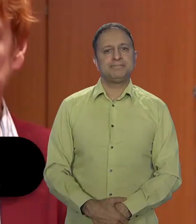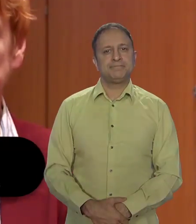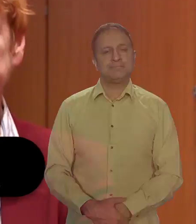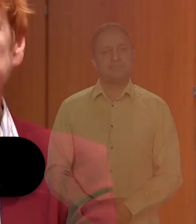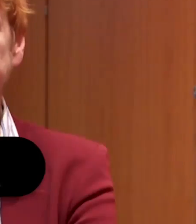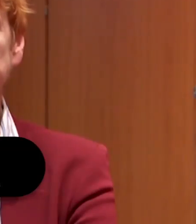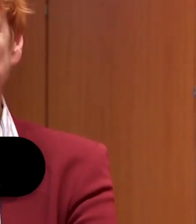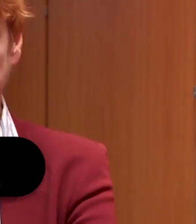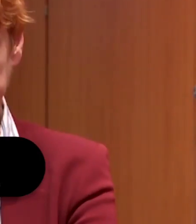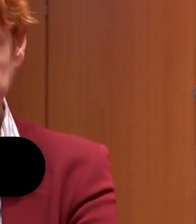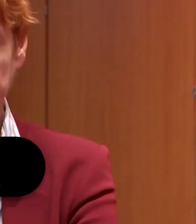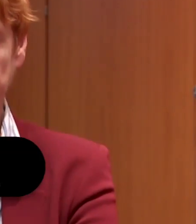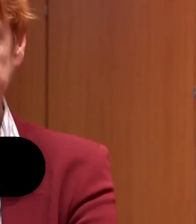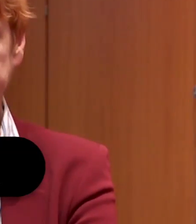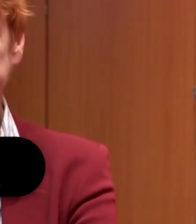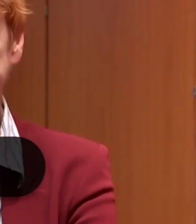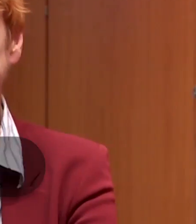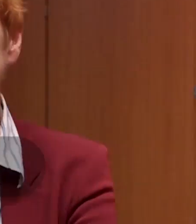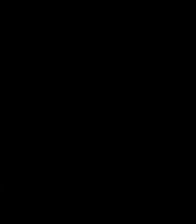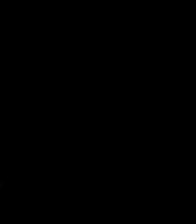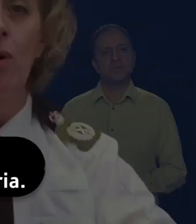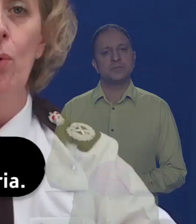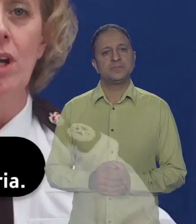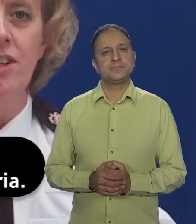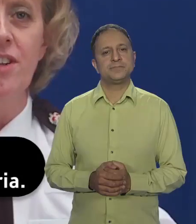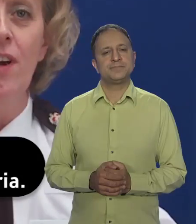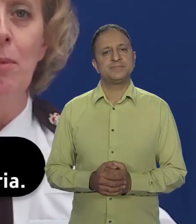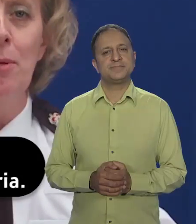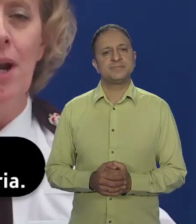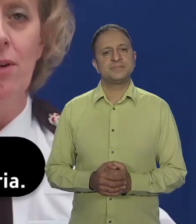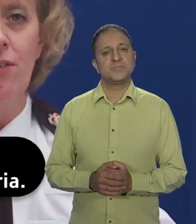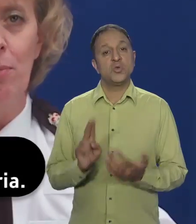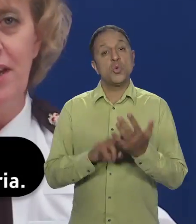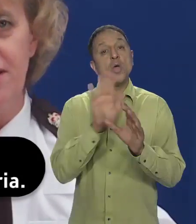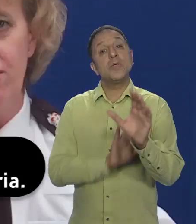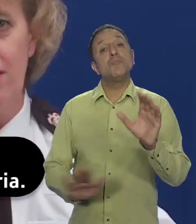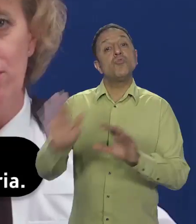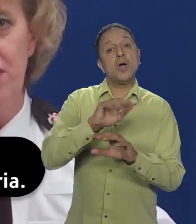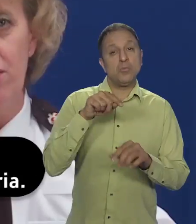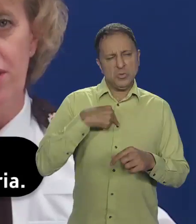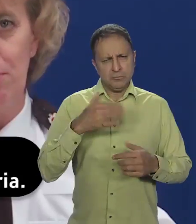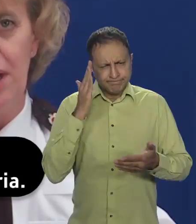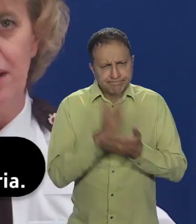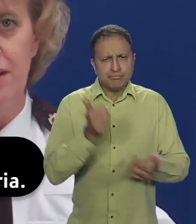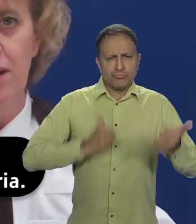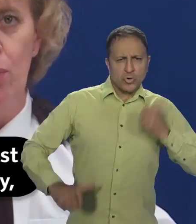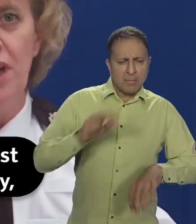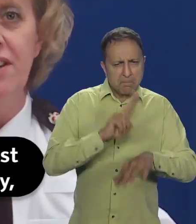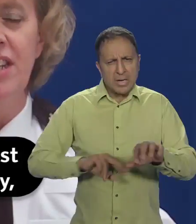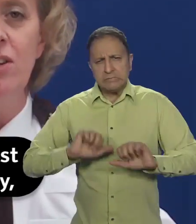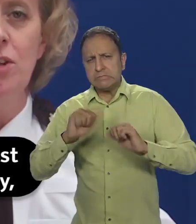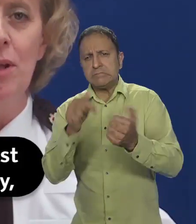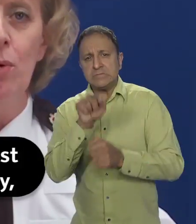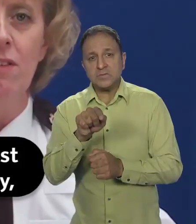officers will deliver on these priorities. We are justifiably proud of our policing record in Northumbria.